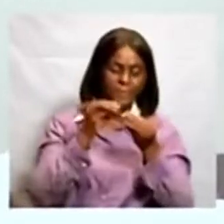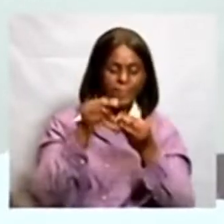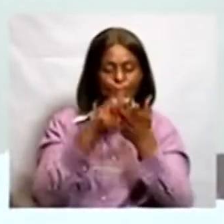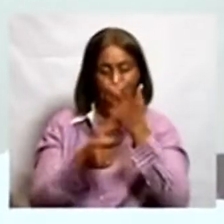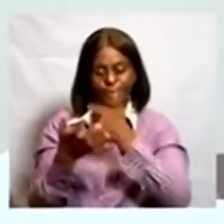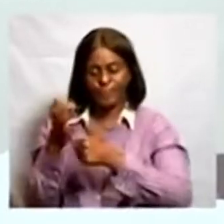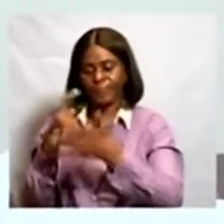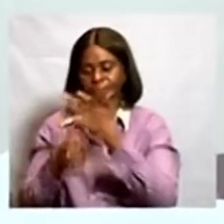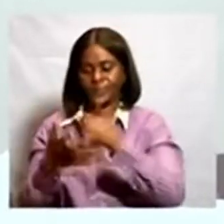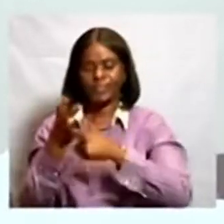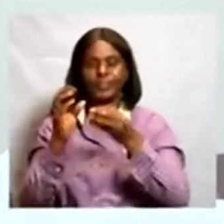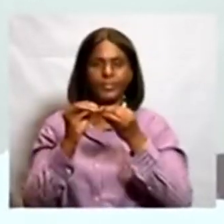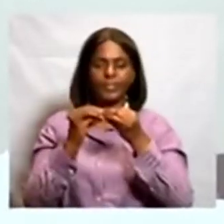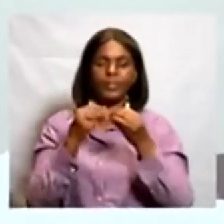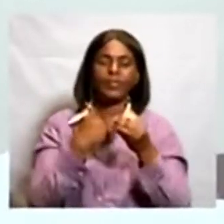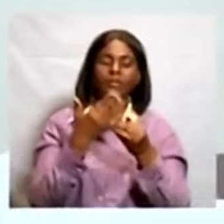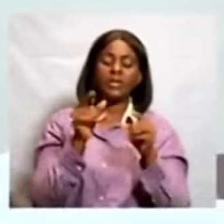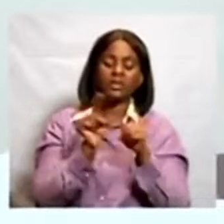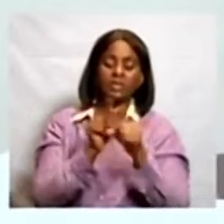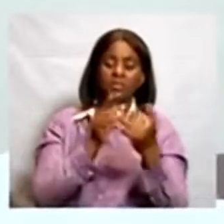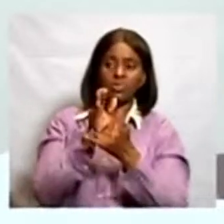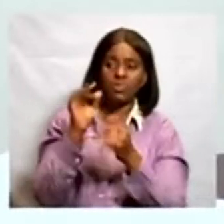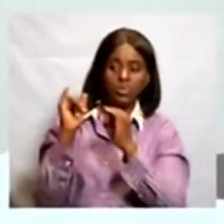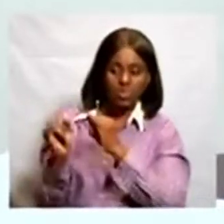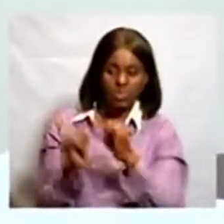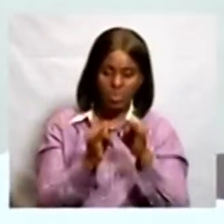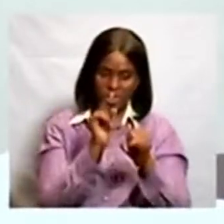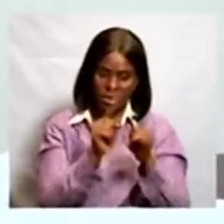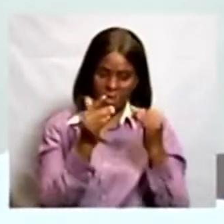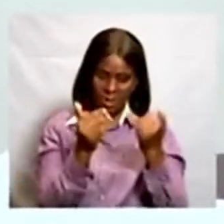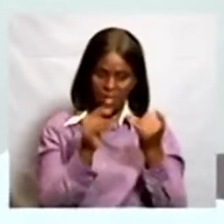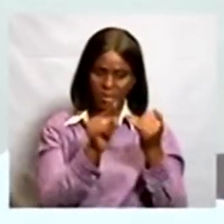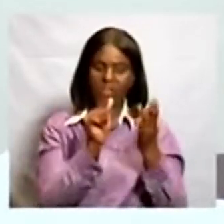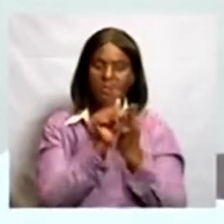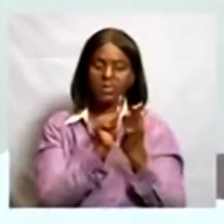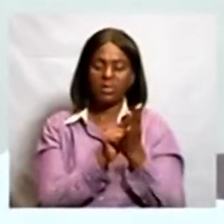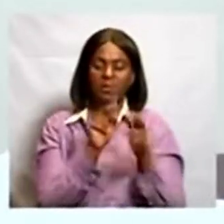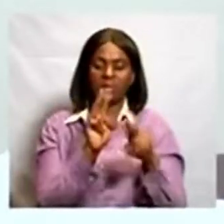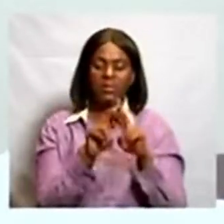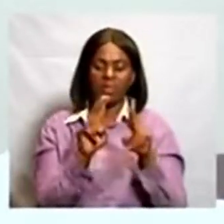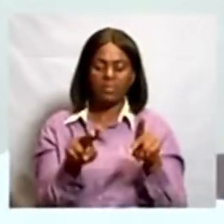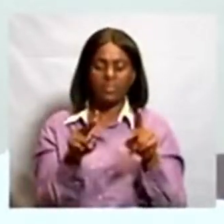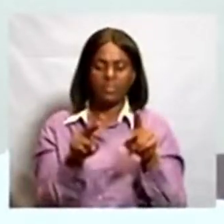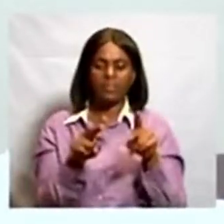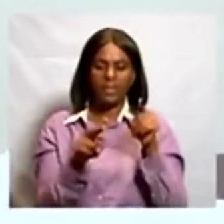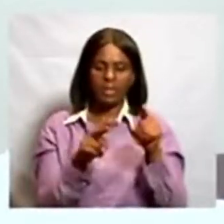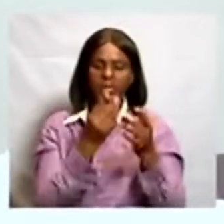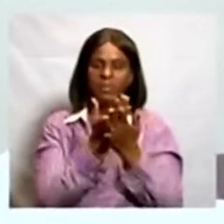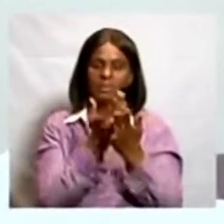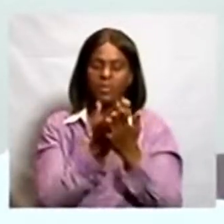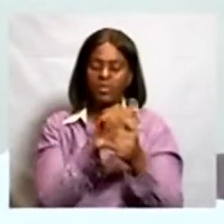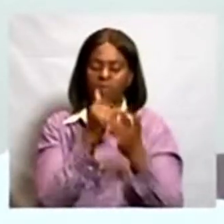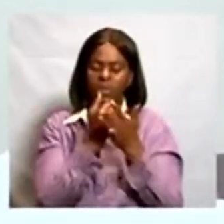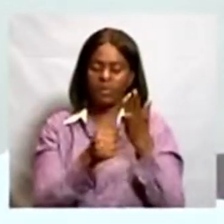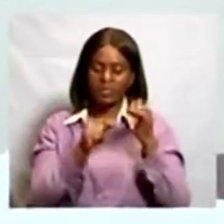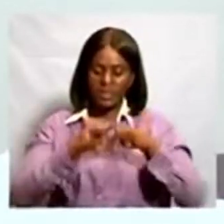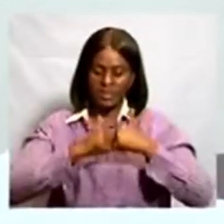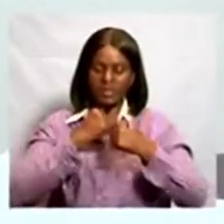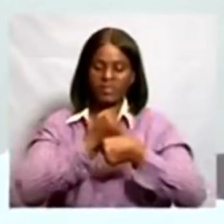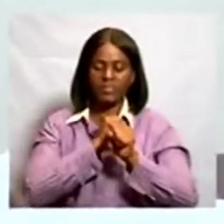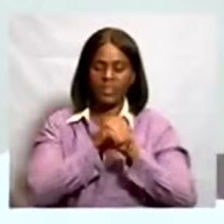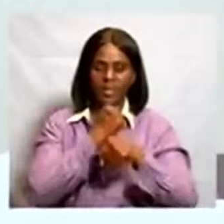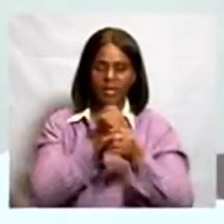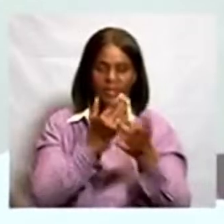consultation on this, and through the implementation of the current Act, Chair, the proposals that we are making here,